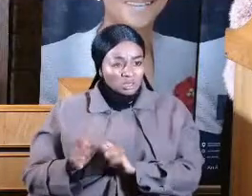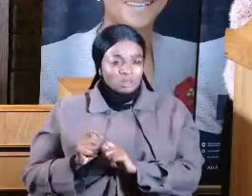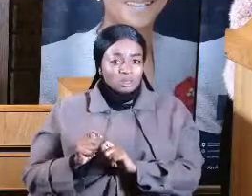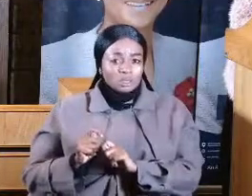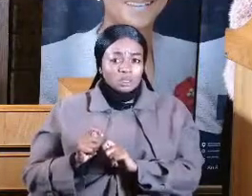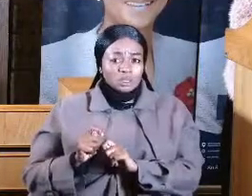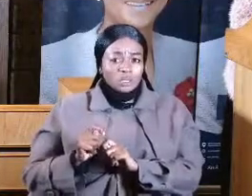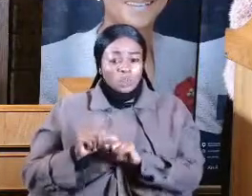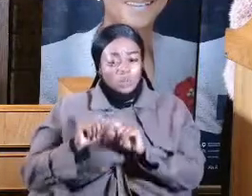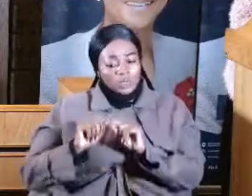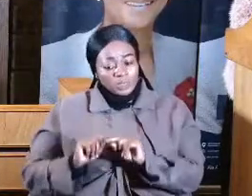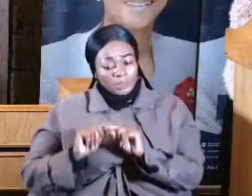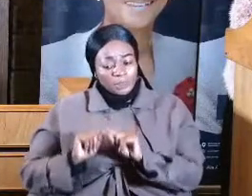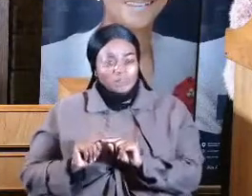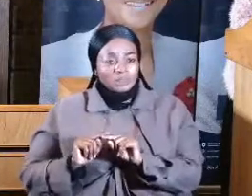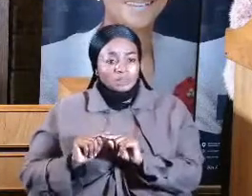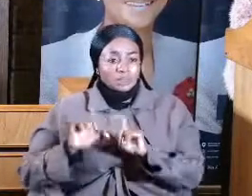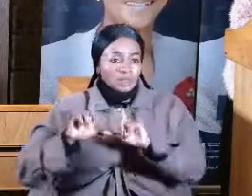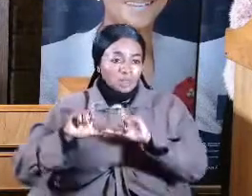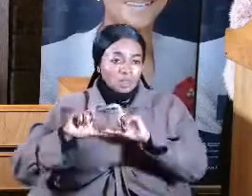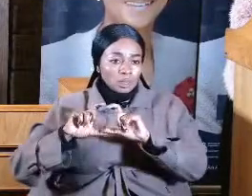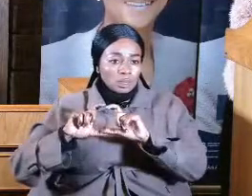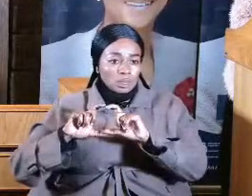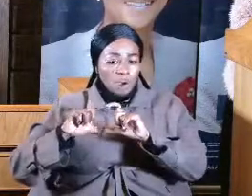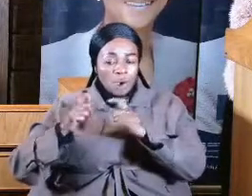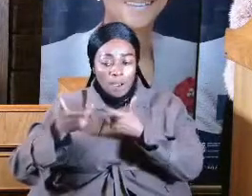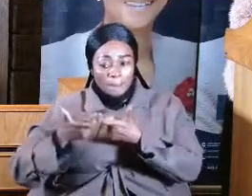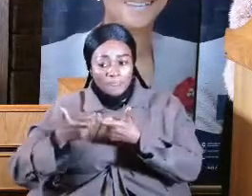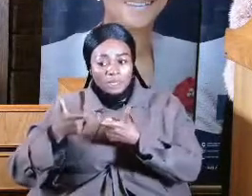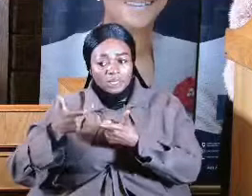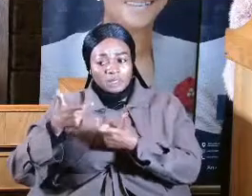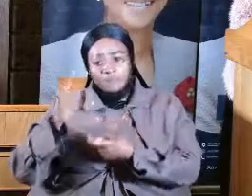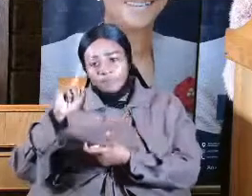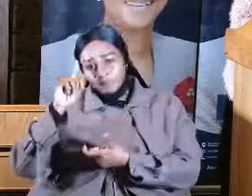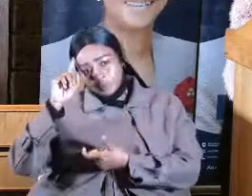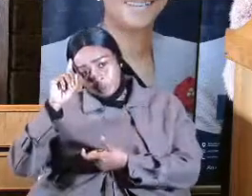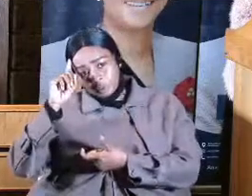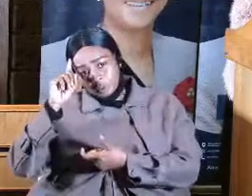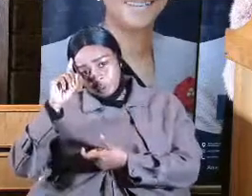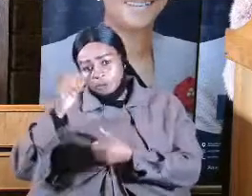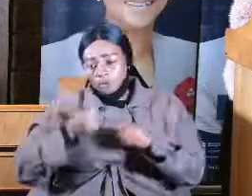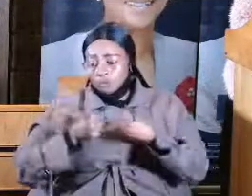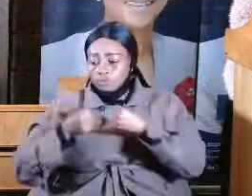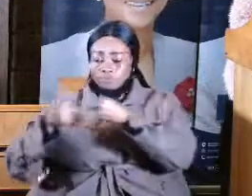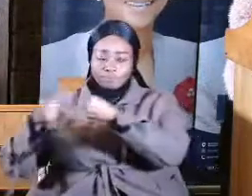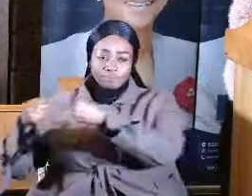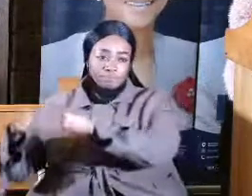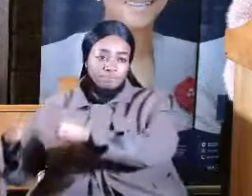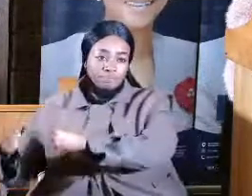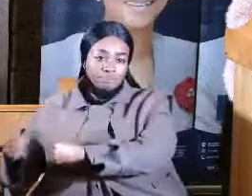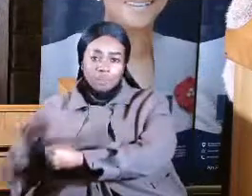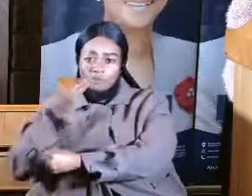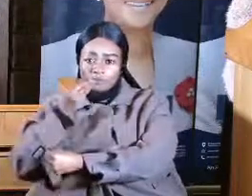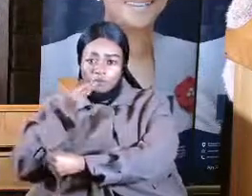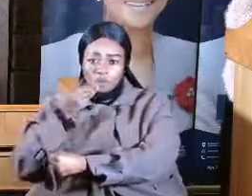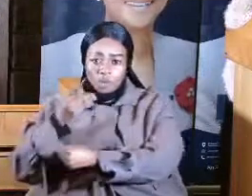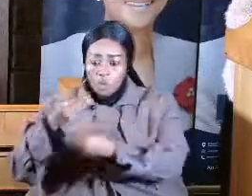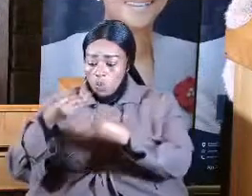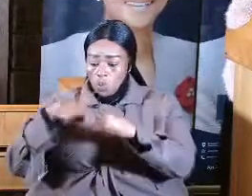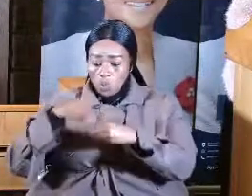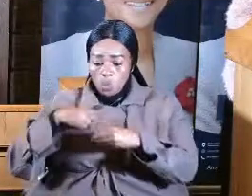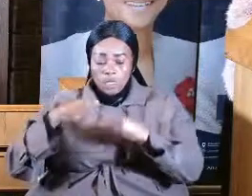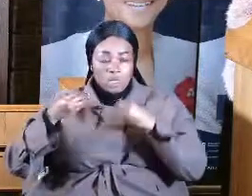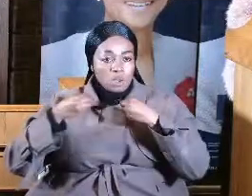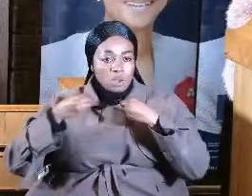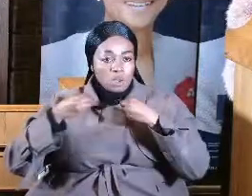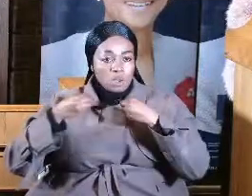on white companies, you know, to take our fresh produce to the silos and stuff. We don't have even all our own